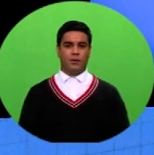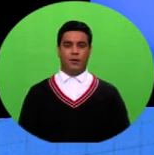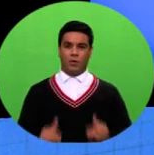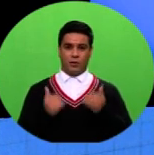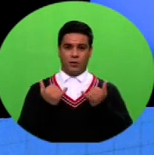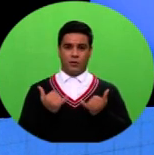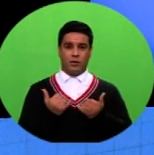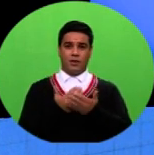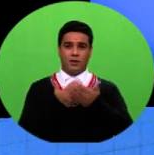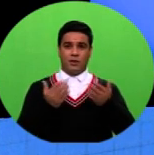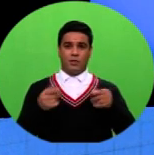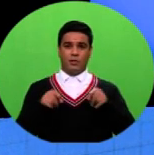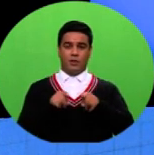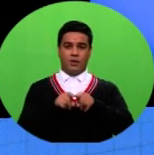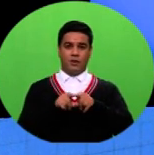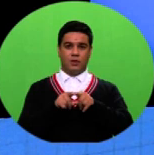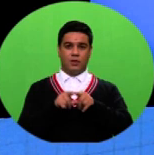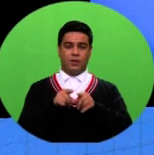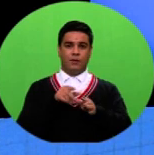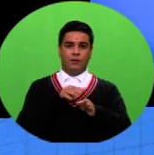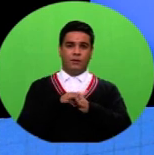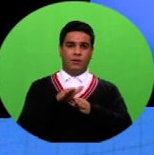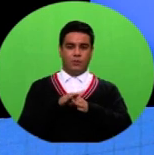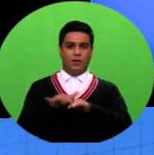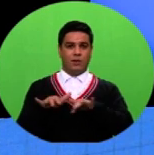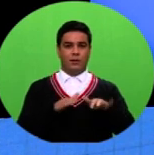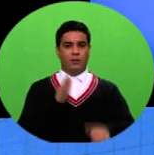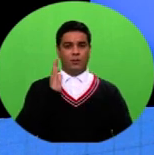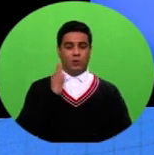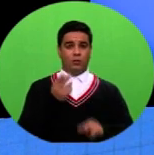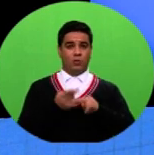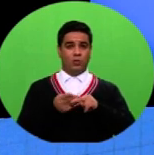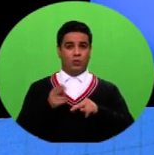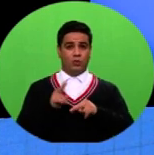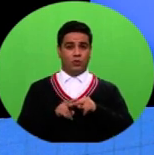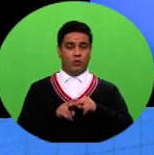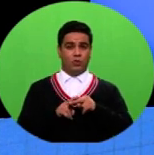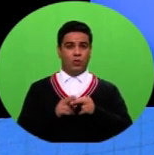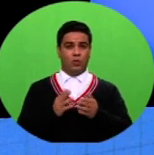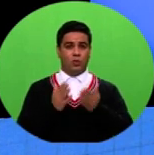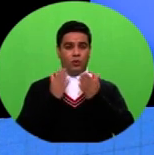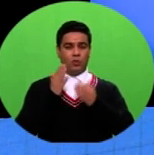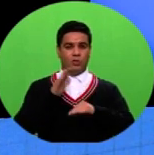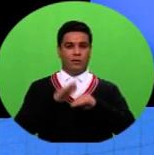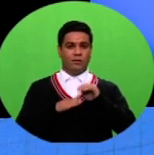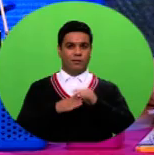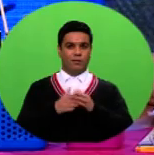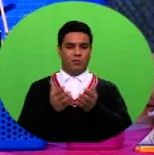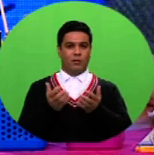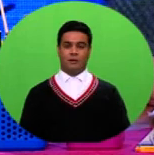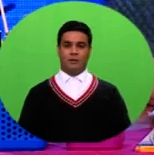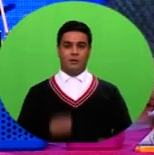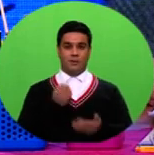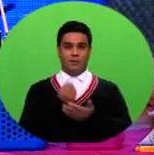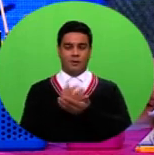Endi sizlar bilan bolajonlar amaliy mashg'ulotimizga o'tamiz. Buning uchun o'quv qurollaringizni tayyorlab oling.